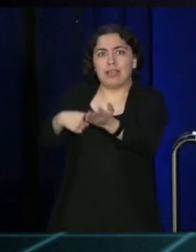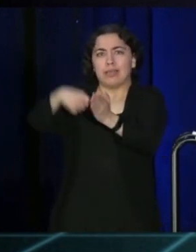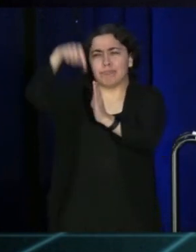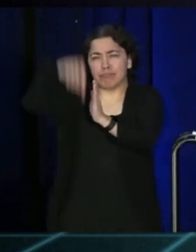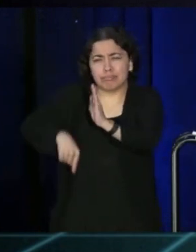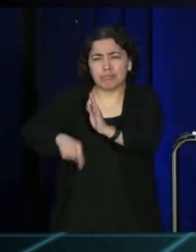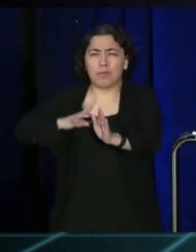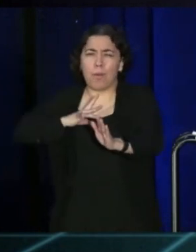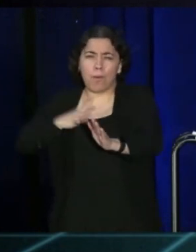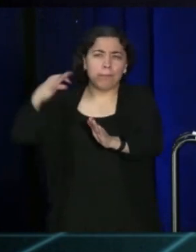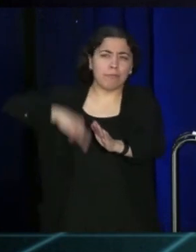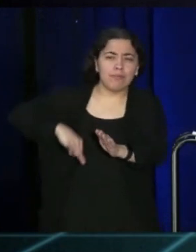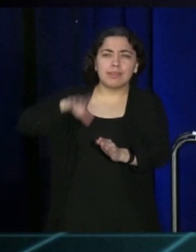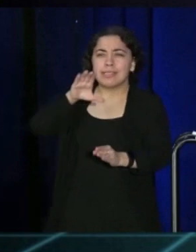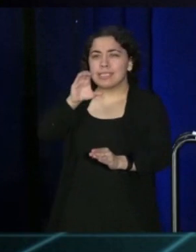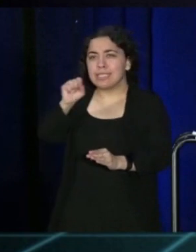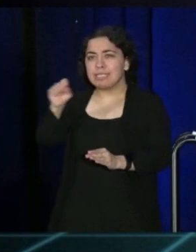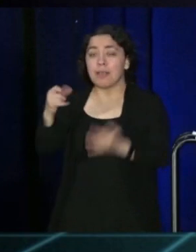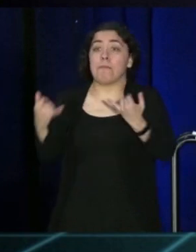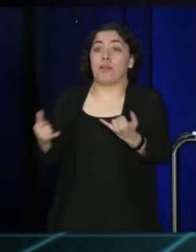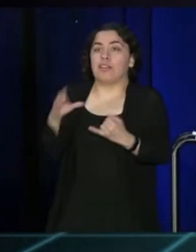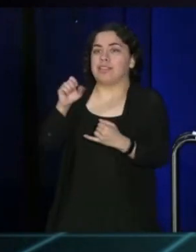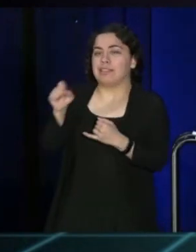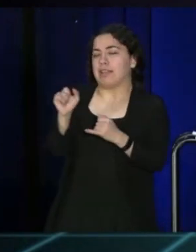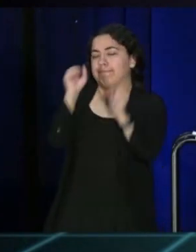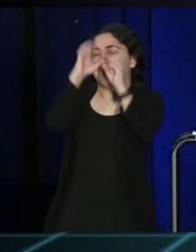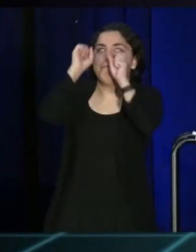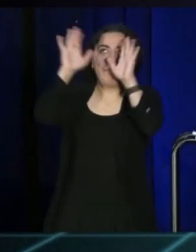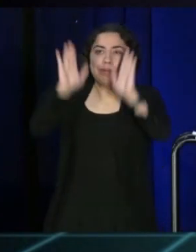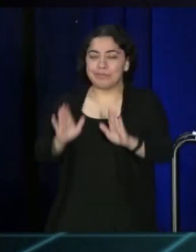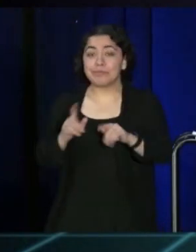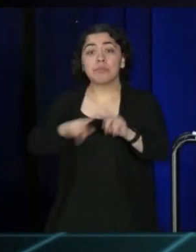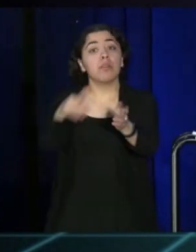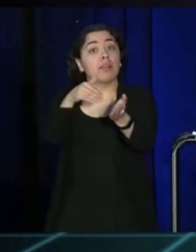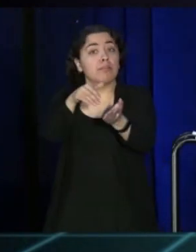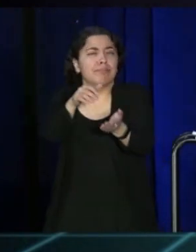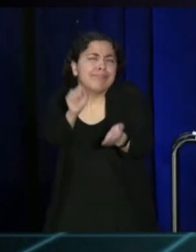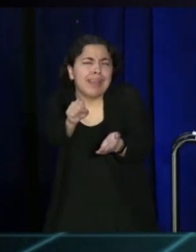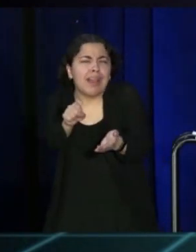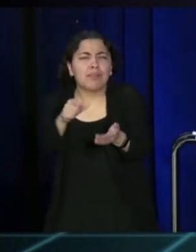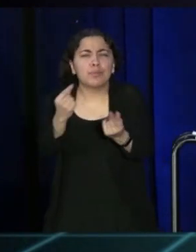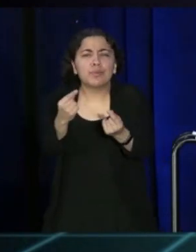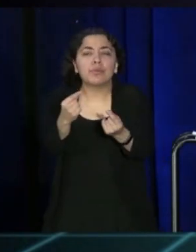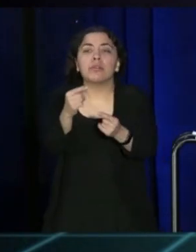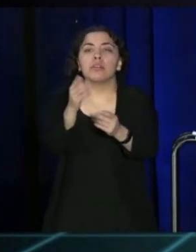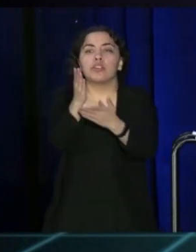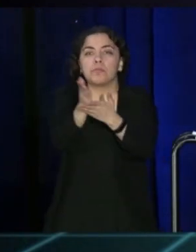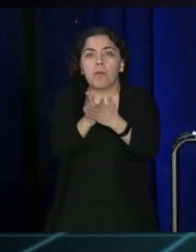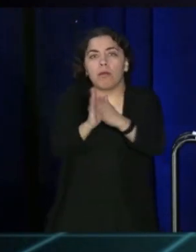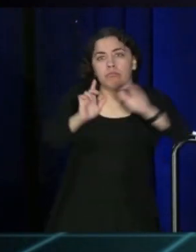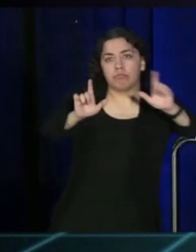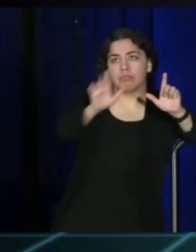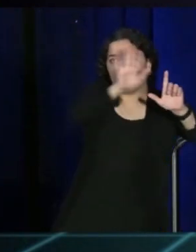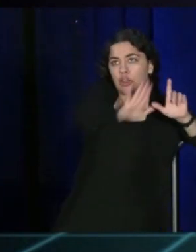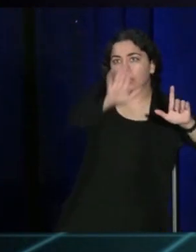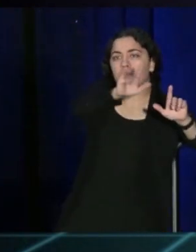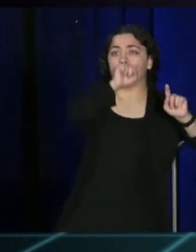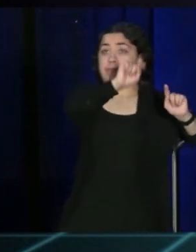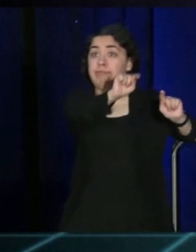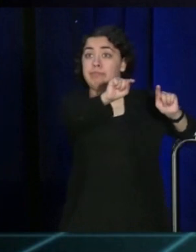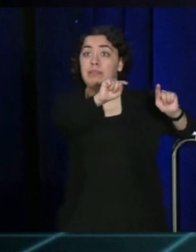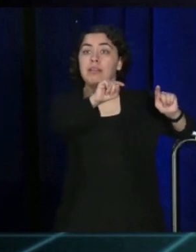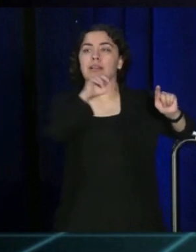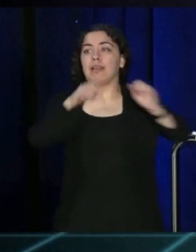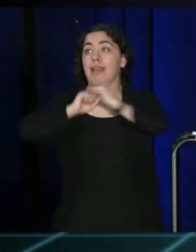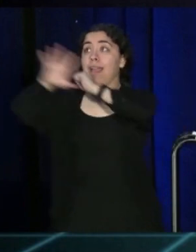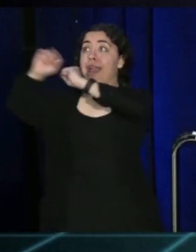that are modern CSS stuff. It's amazing. But yeah, you just make a little area and say, this is my ad spot. And it's